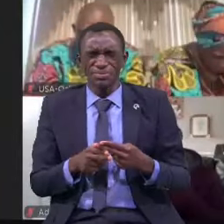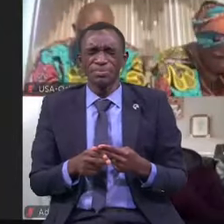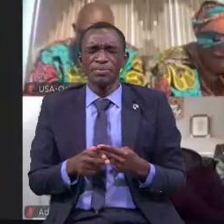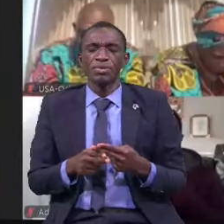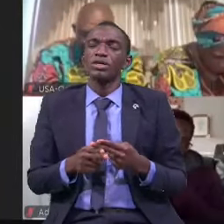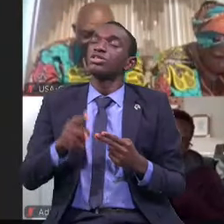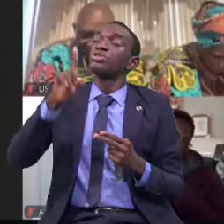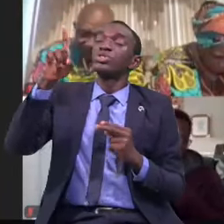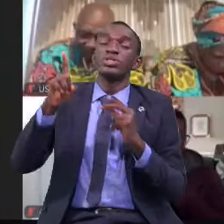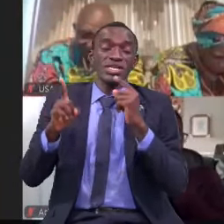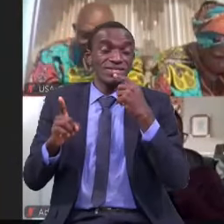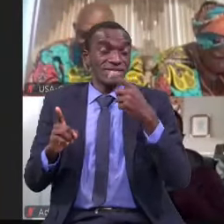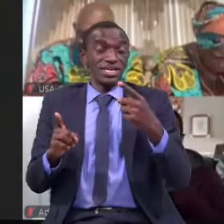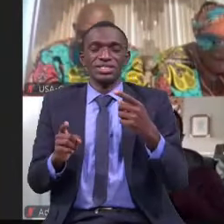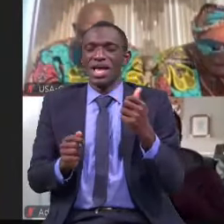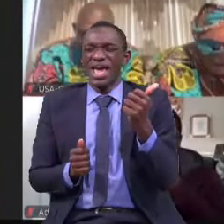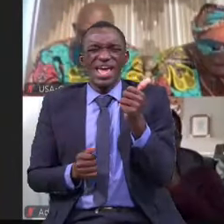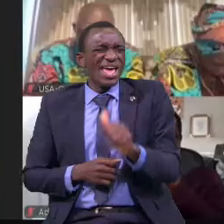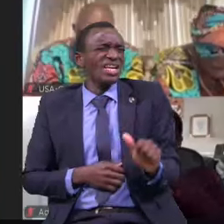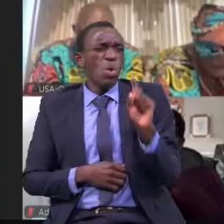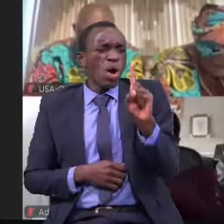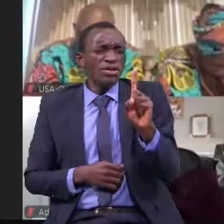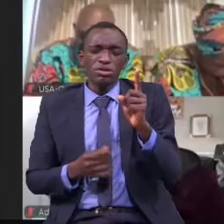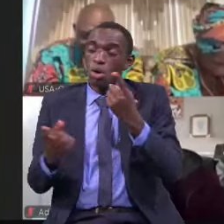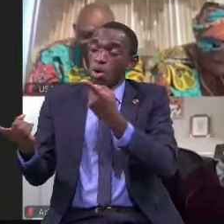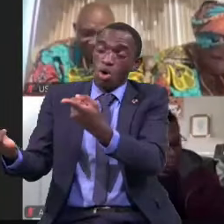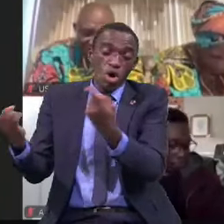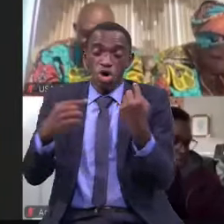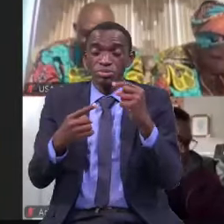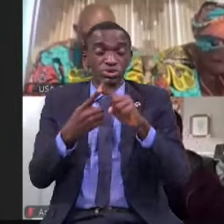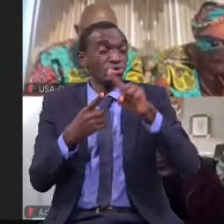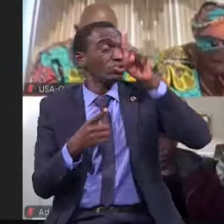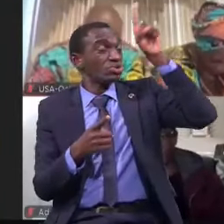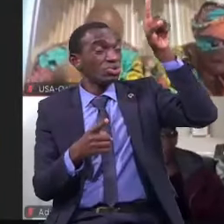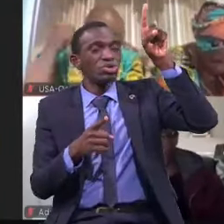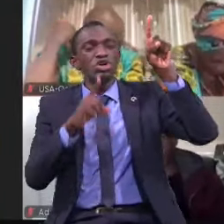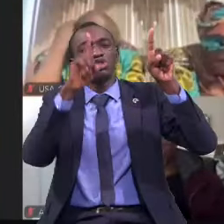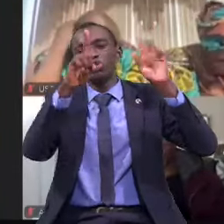said, whosoever comes to you, you will not cast out.